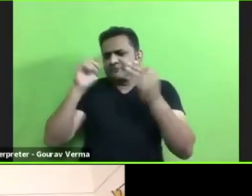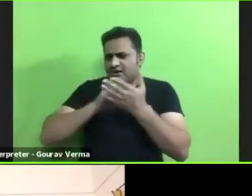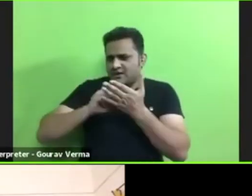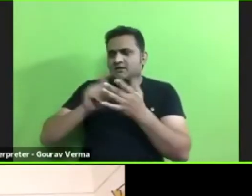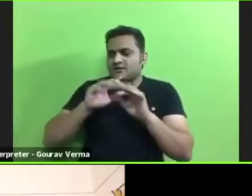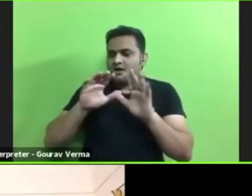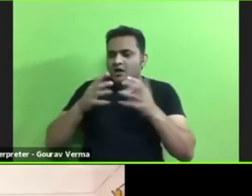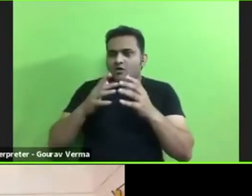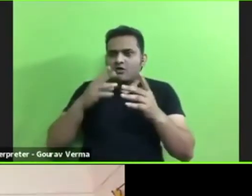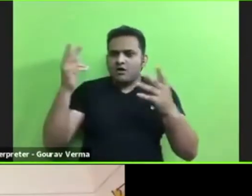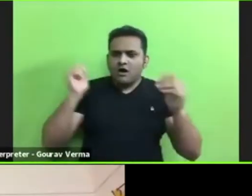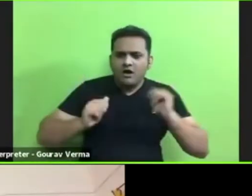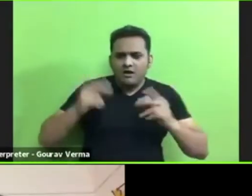polluted.